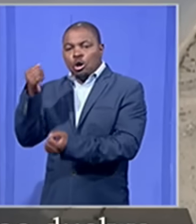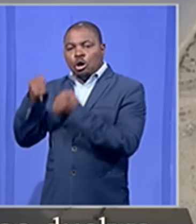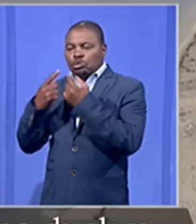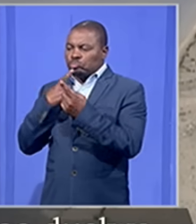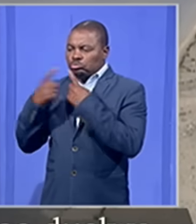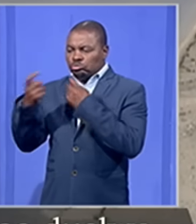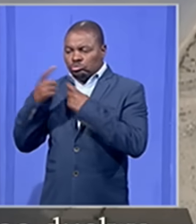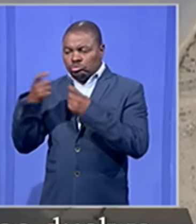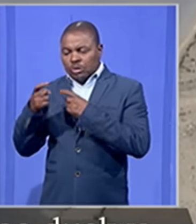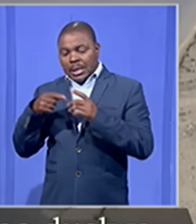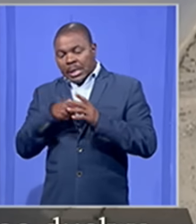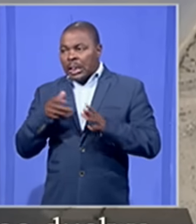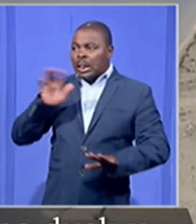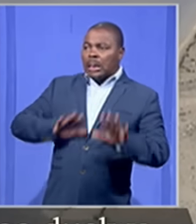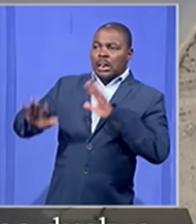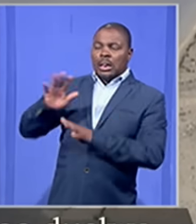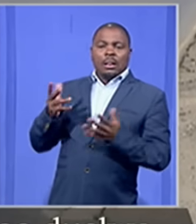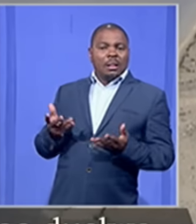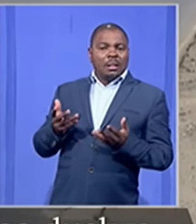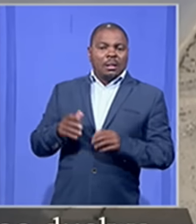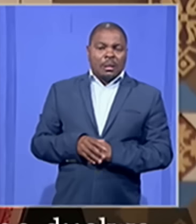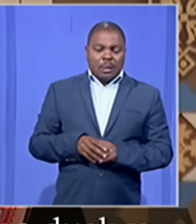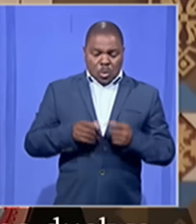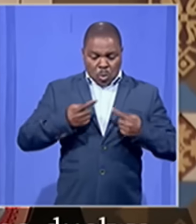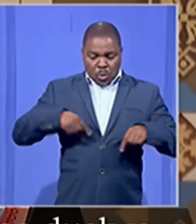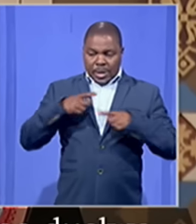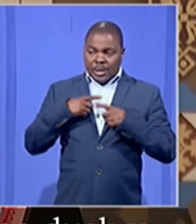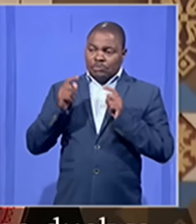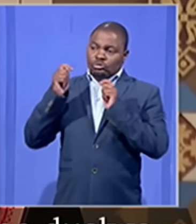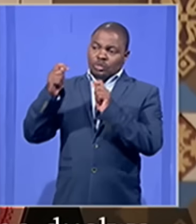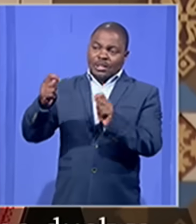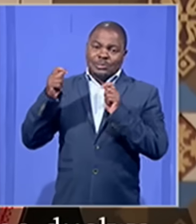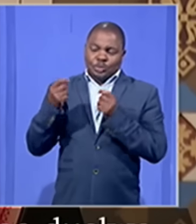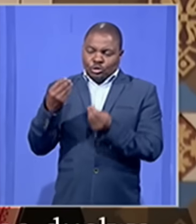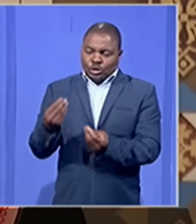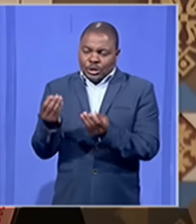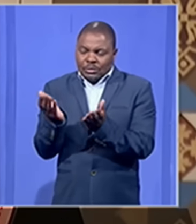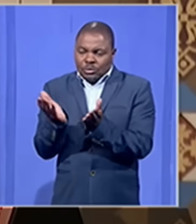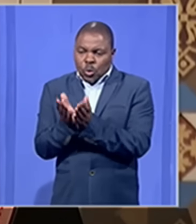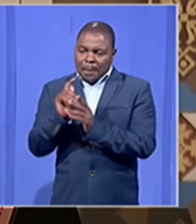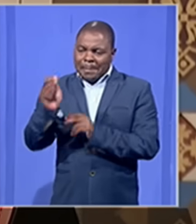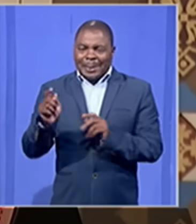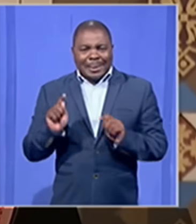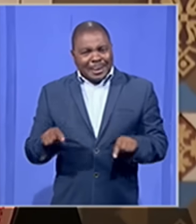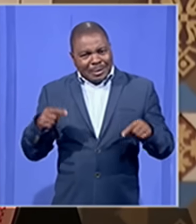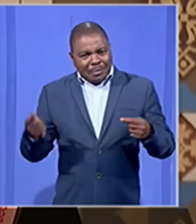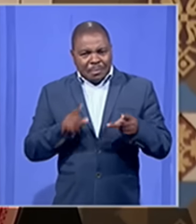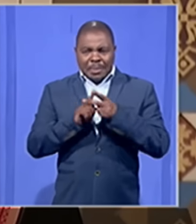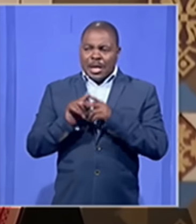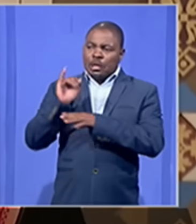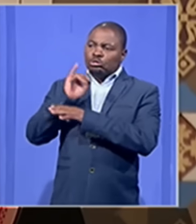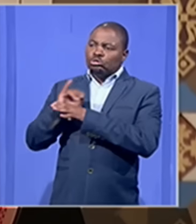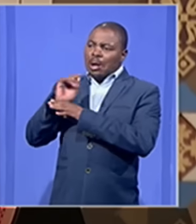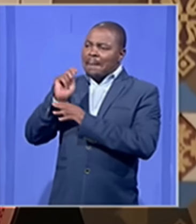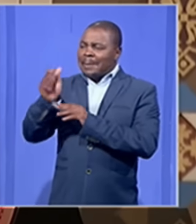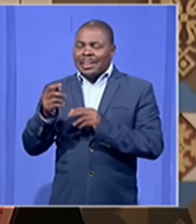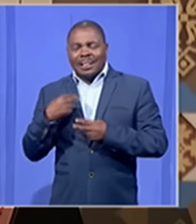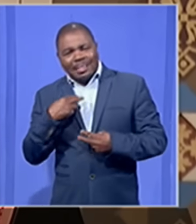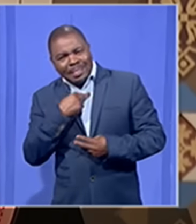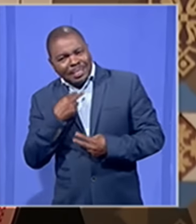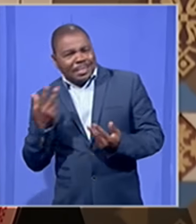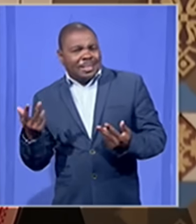kwa kgotlatshekelo ya badiri. Ha re afford to patala transport tsa bana ya sekolong, like ha re kgone patala di-insurance, ha re kgone